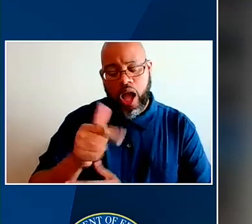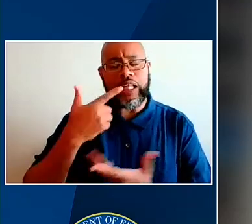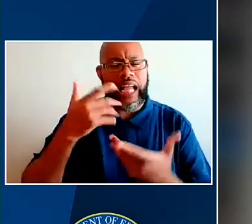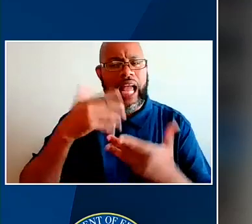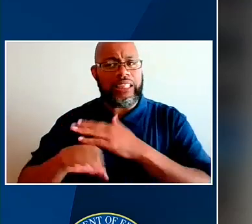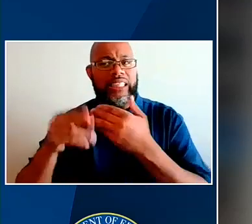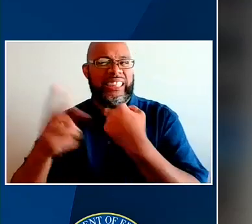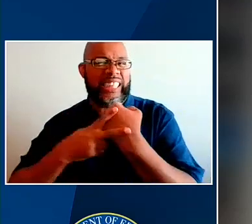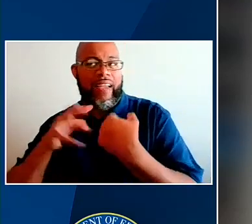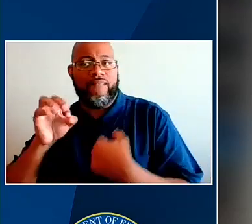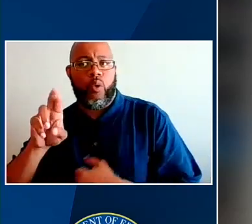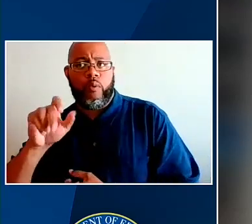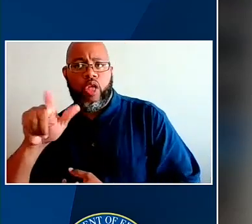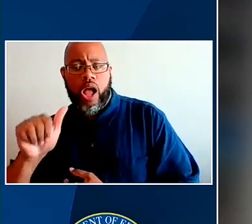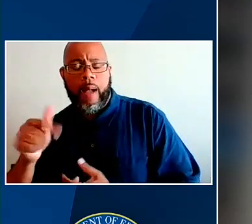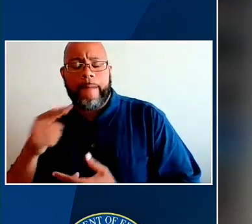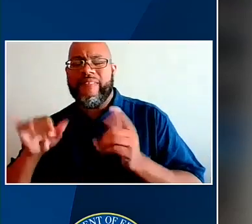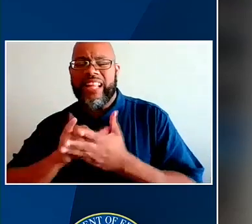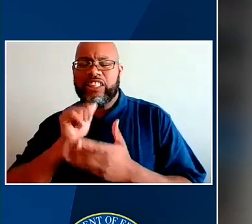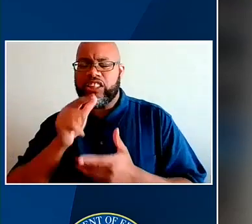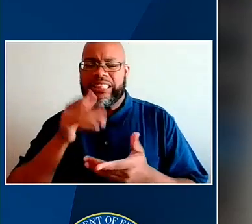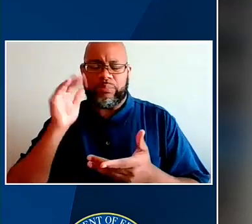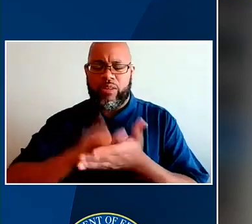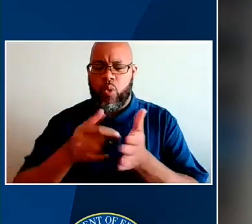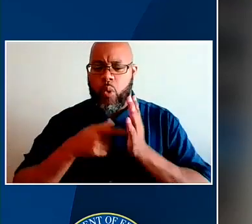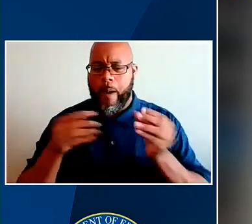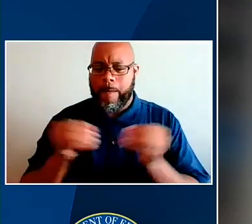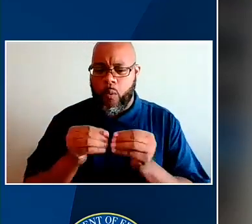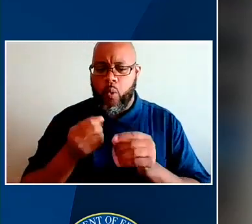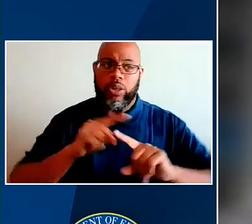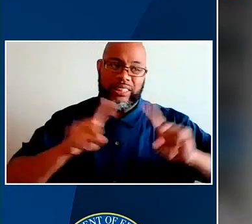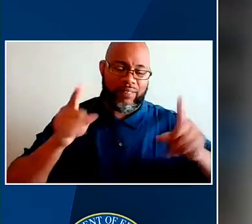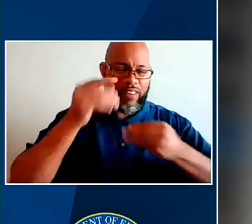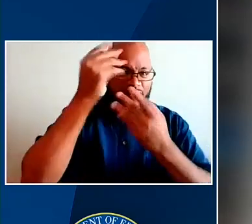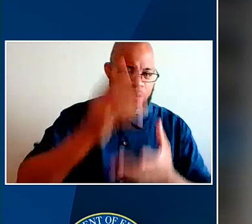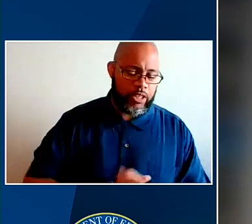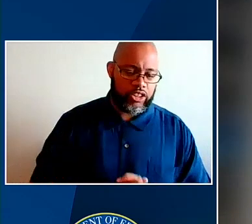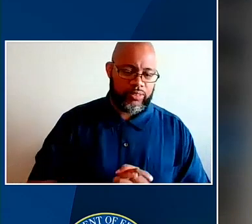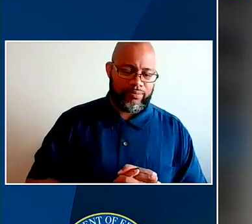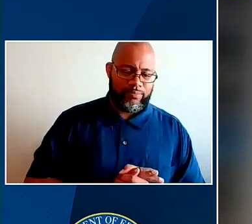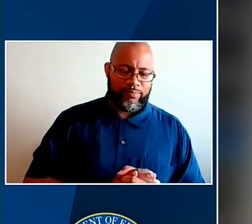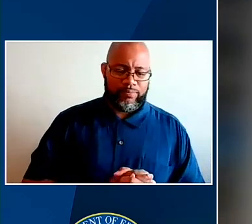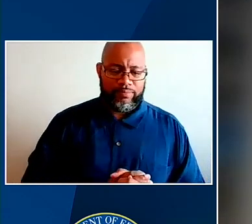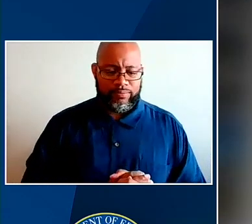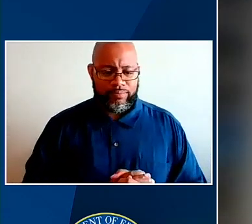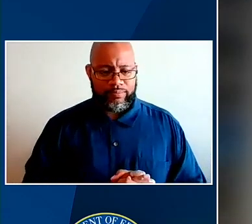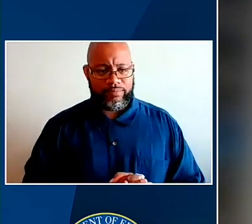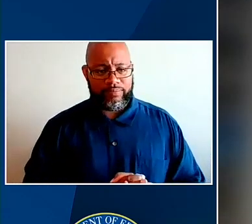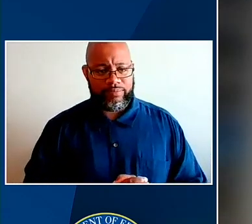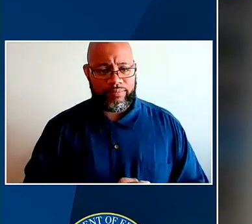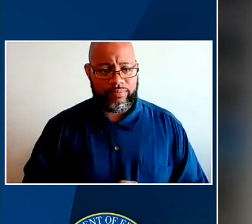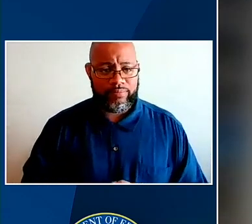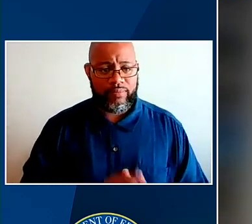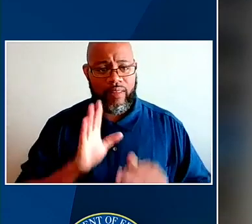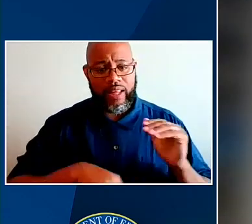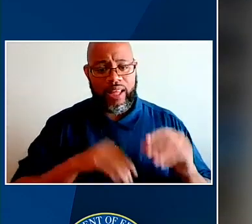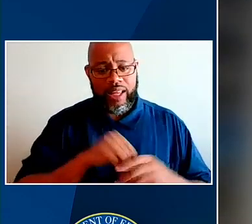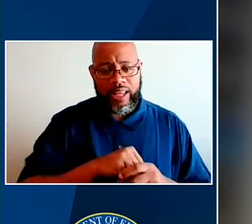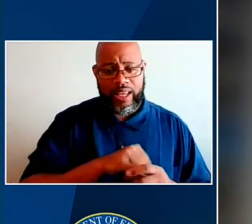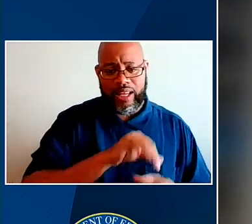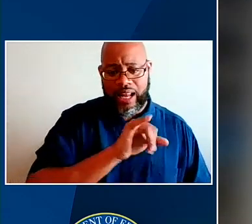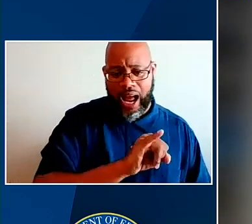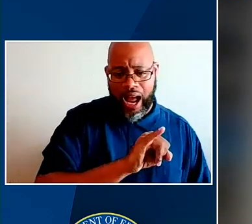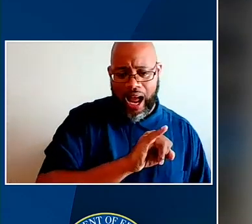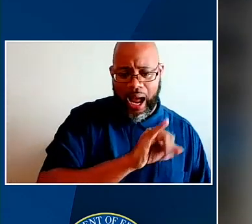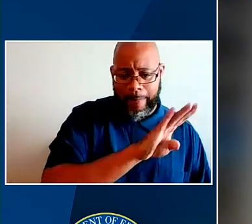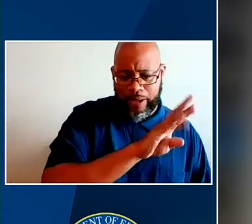seem like that would actually require more or different information than putting them in the IBR formula. It would